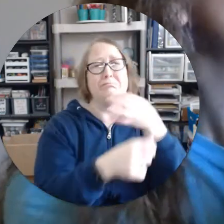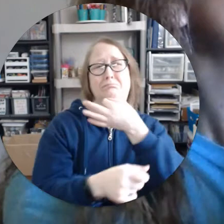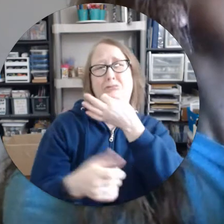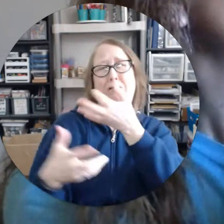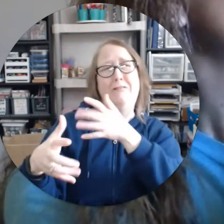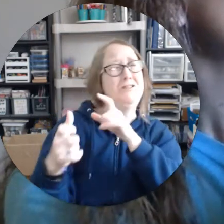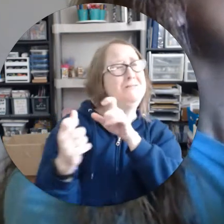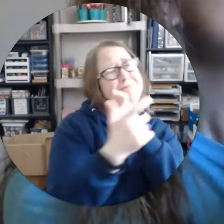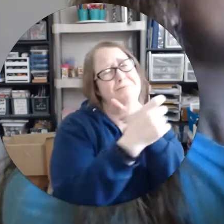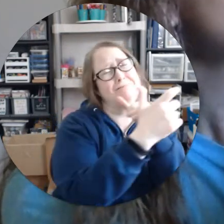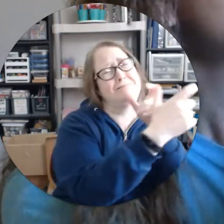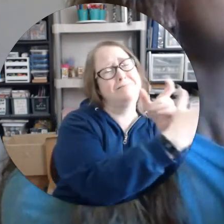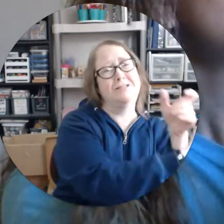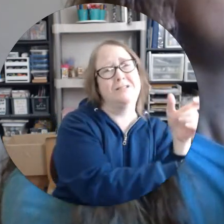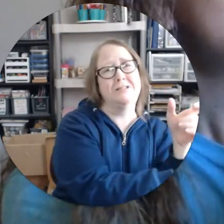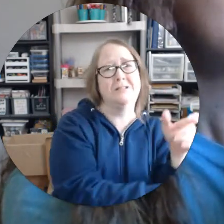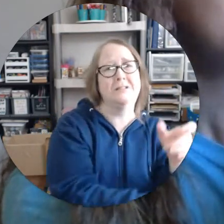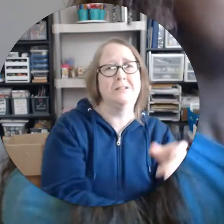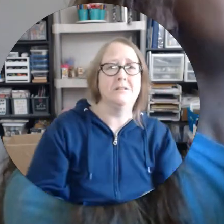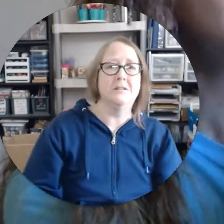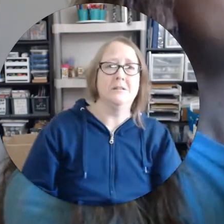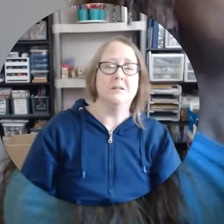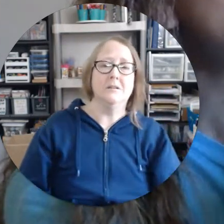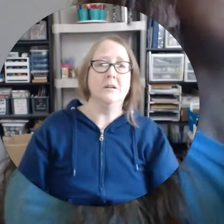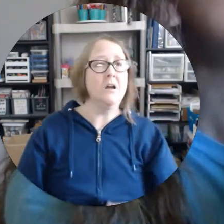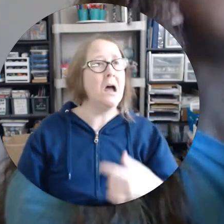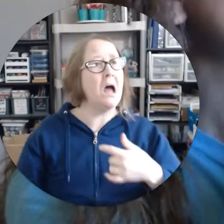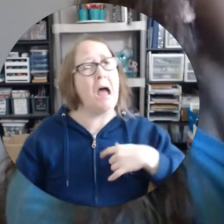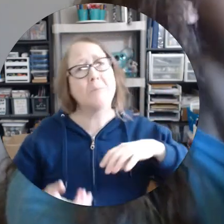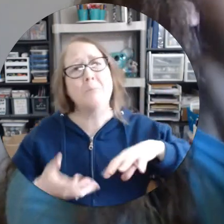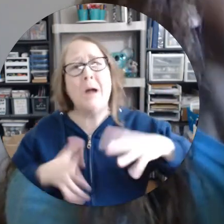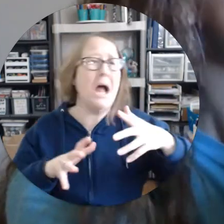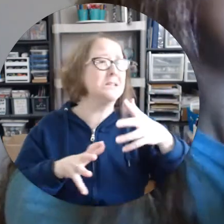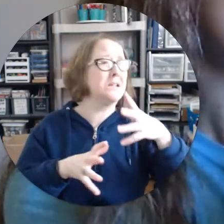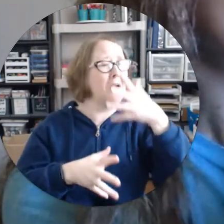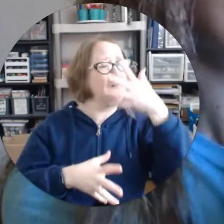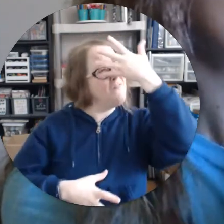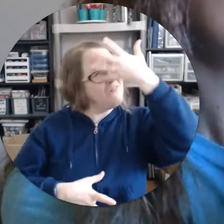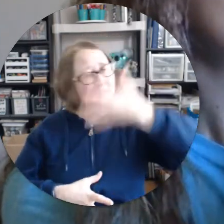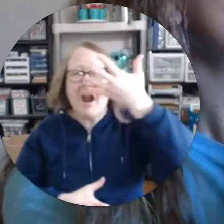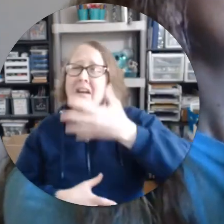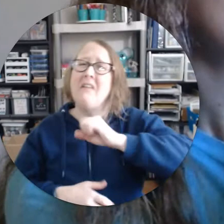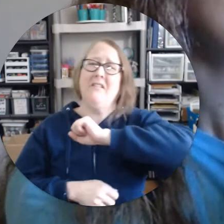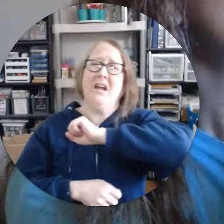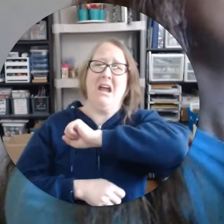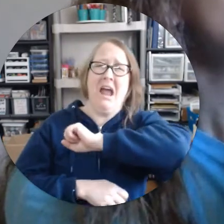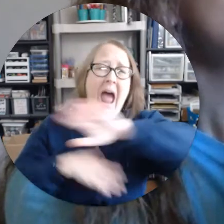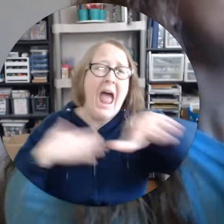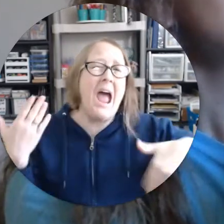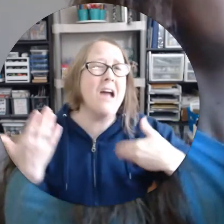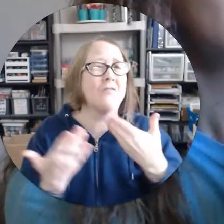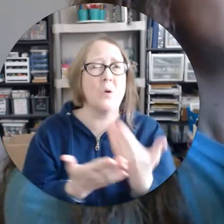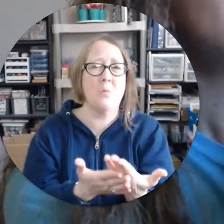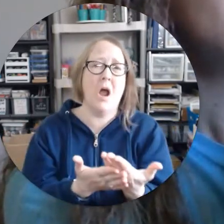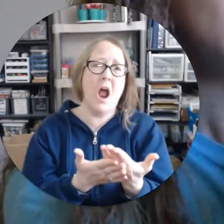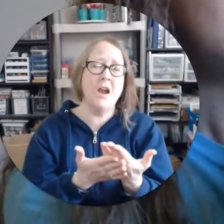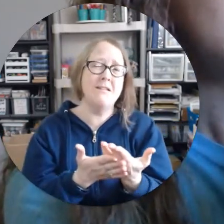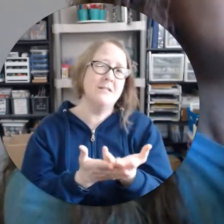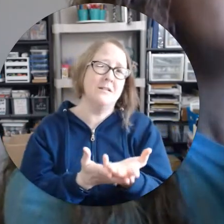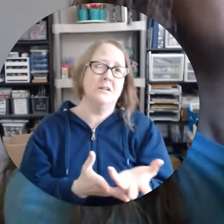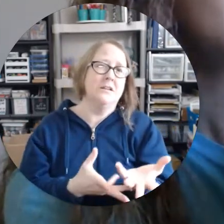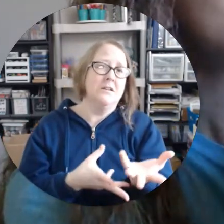finished her part. I messed up in front of everyone. She tucked herself